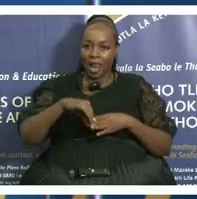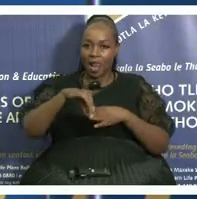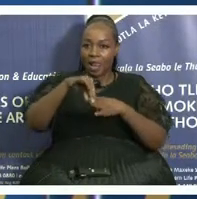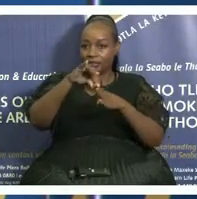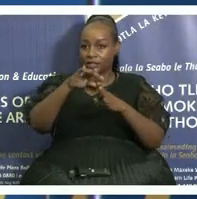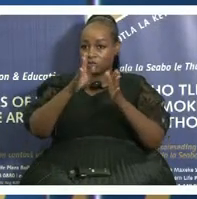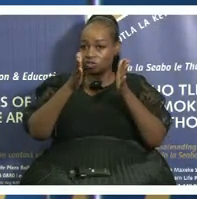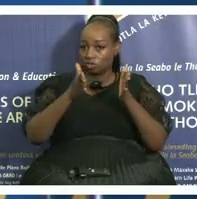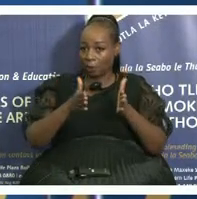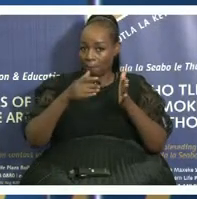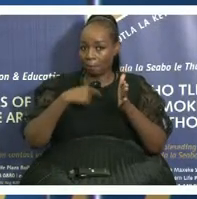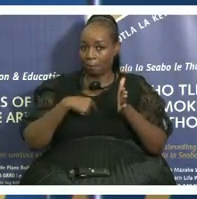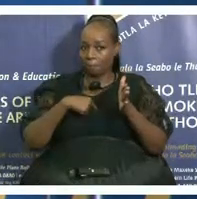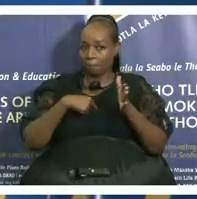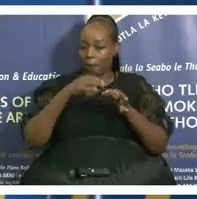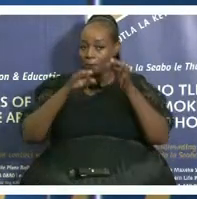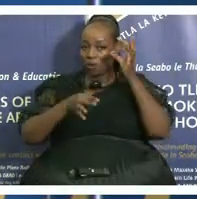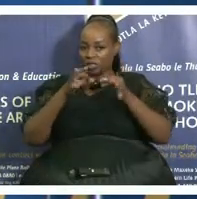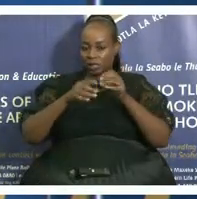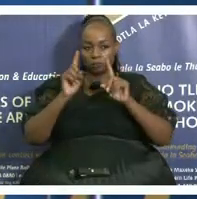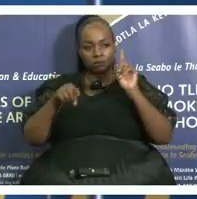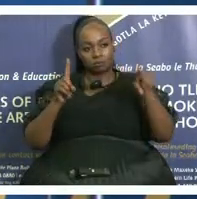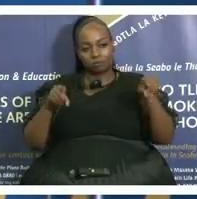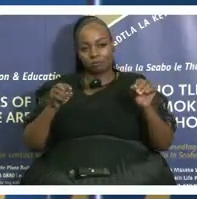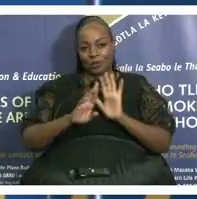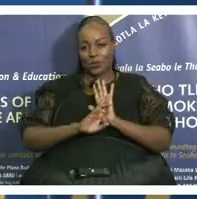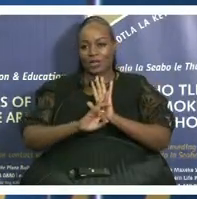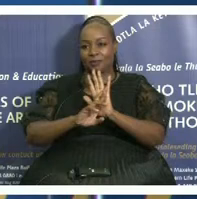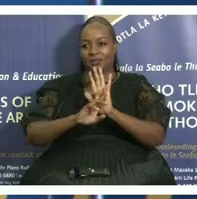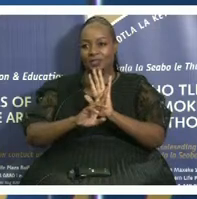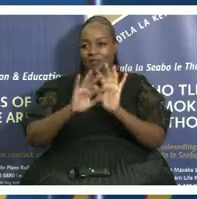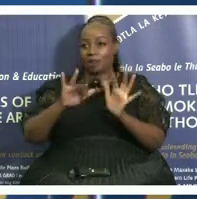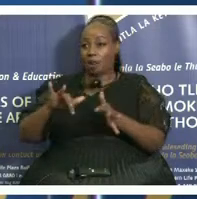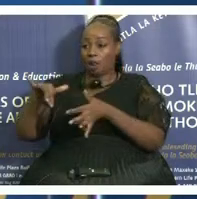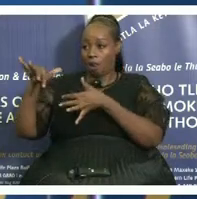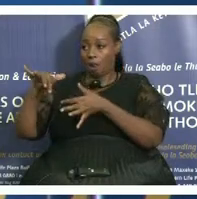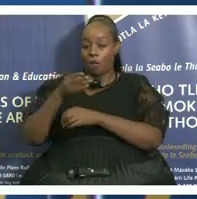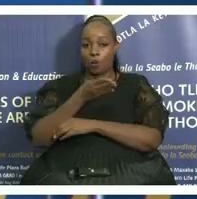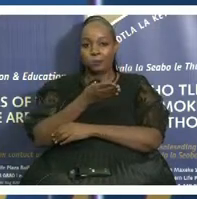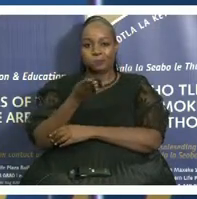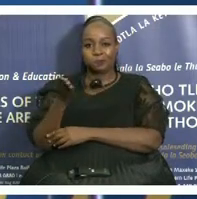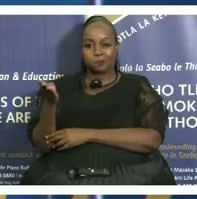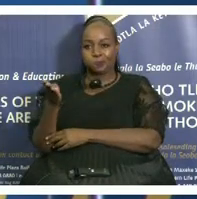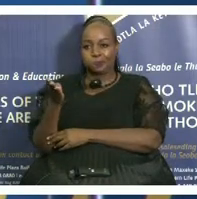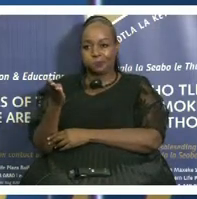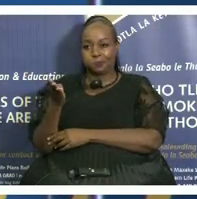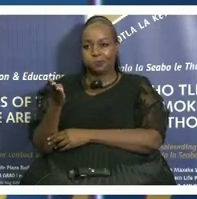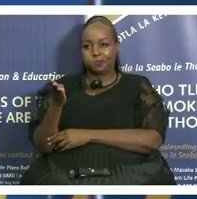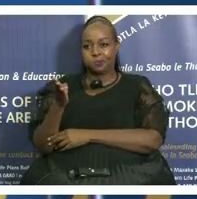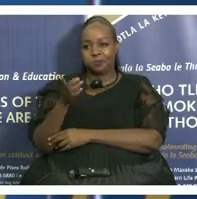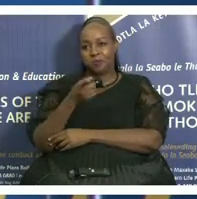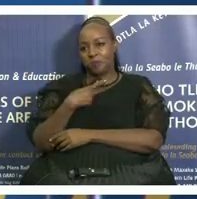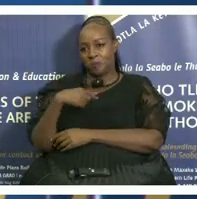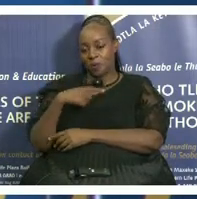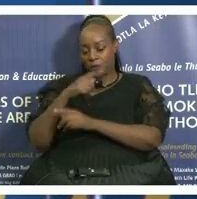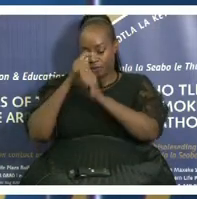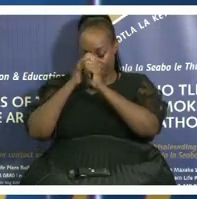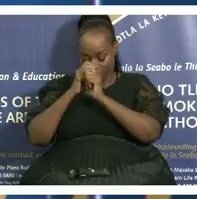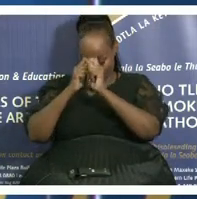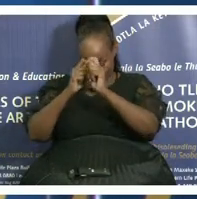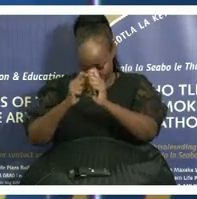parties represented in the legislature that are here with us, we acknowledge